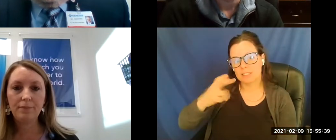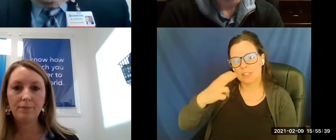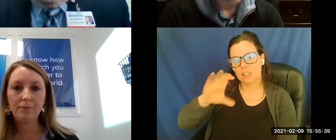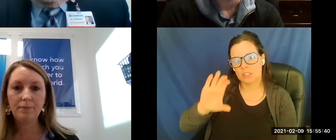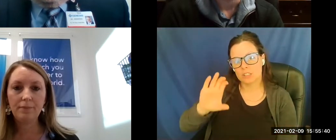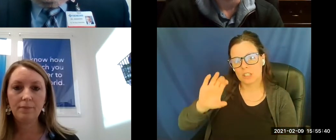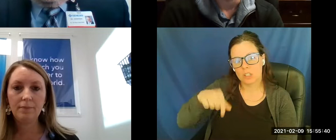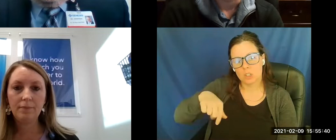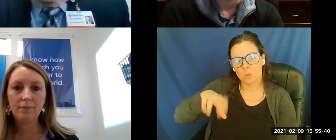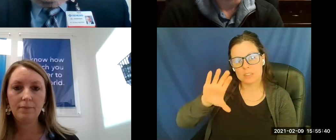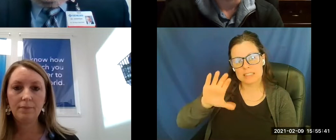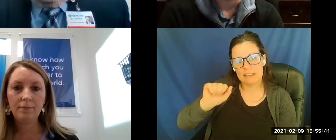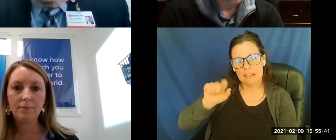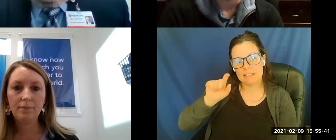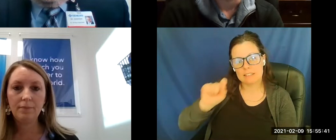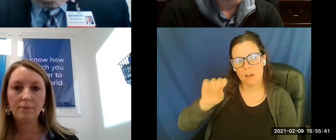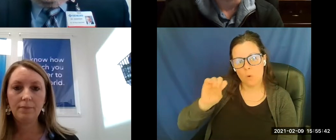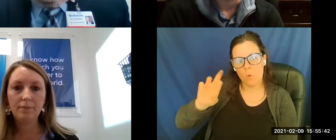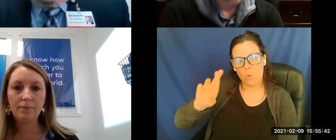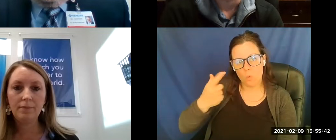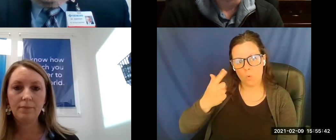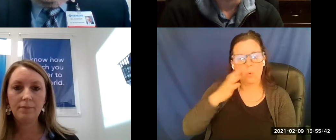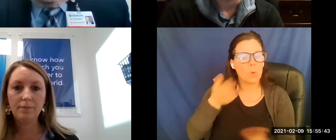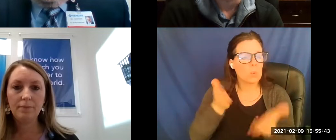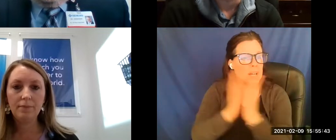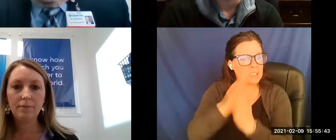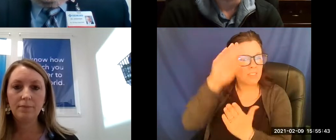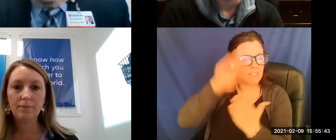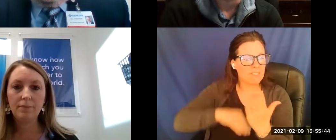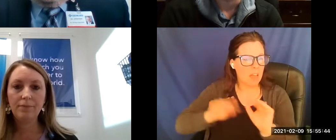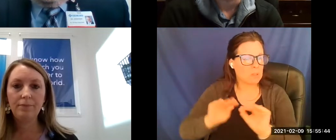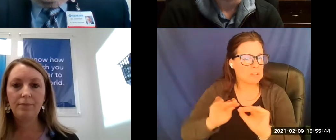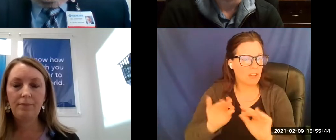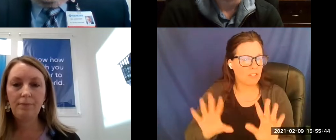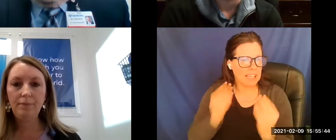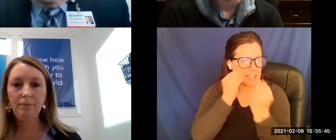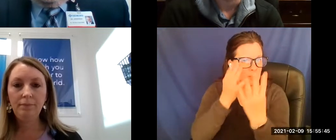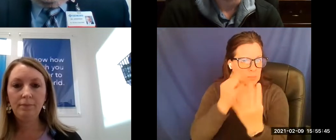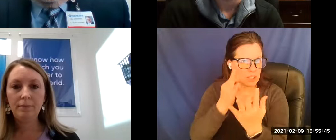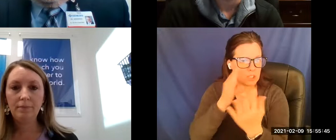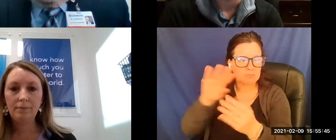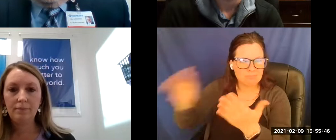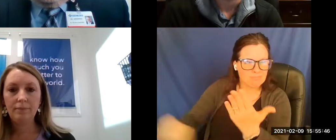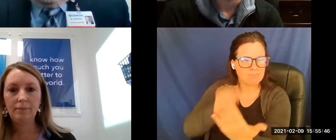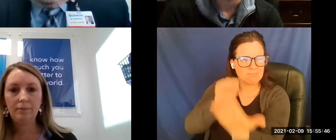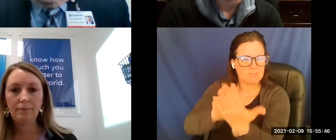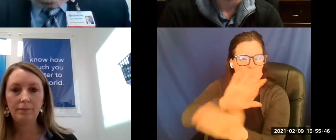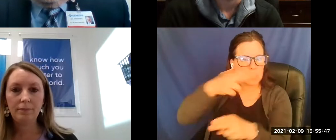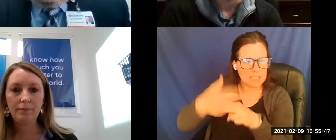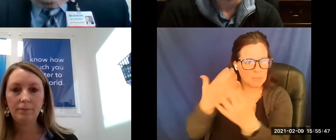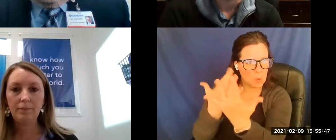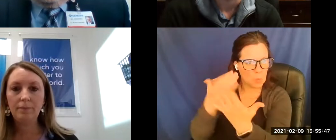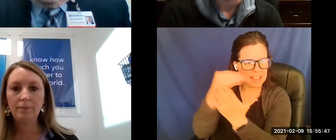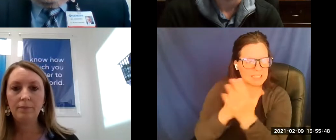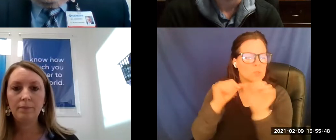www.chcqca.org, and they will be asked to fill out some clarifying information, and then they will be placed on a wait list so they can ensure we have the right phone number or